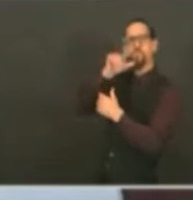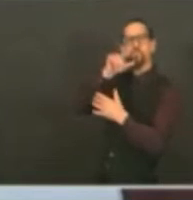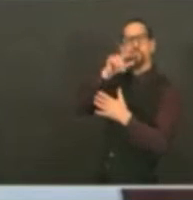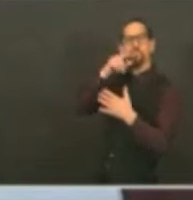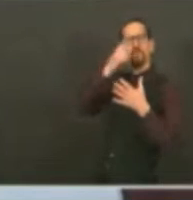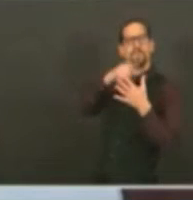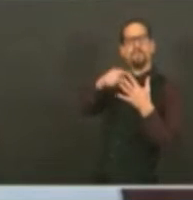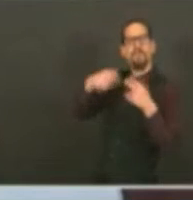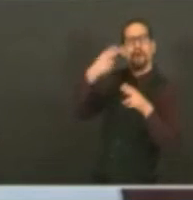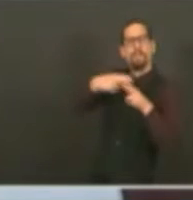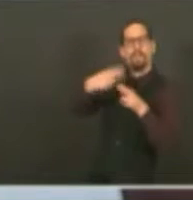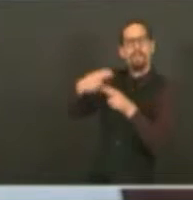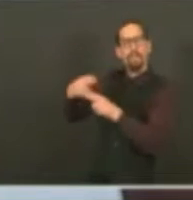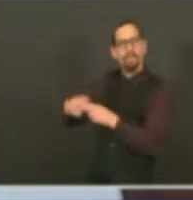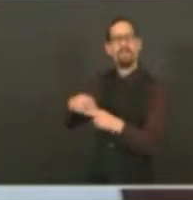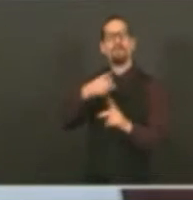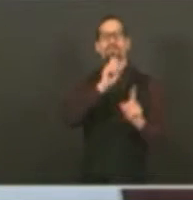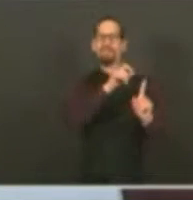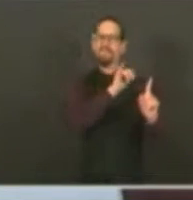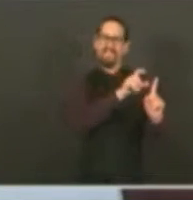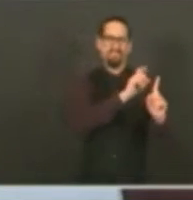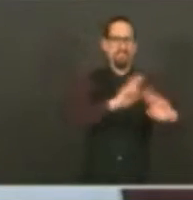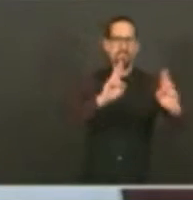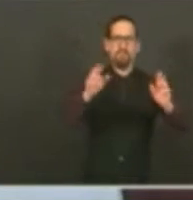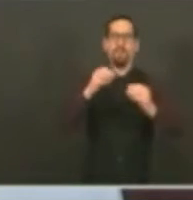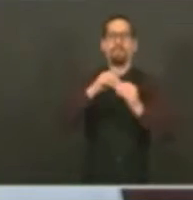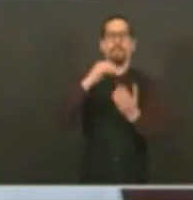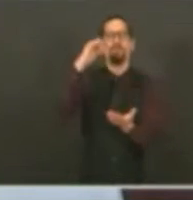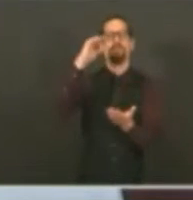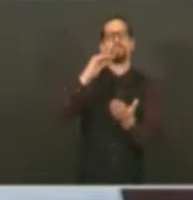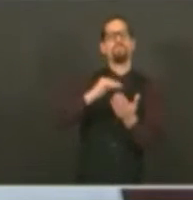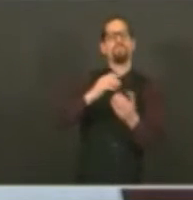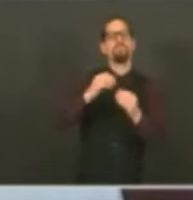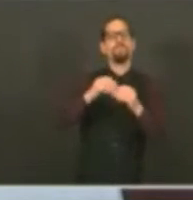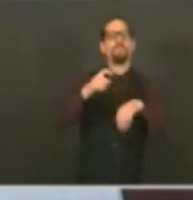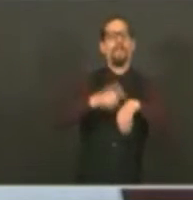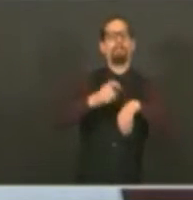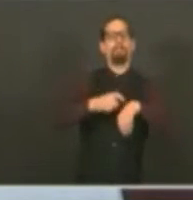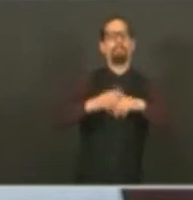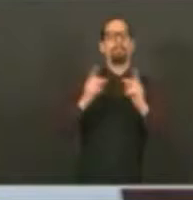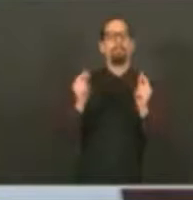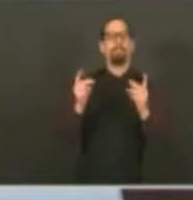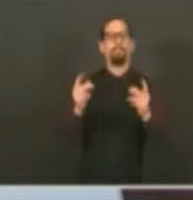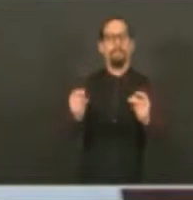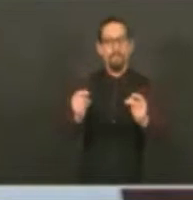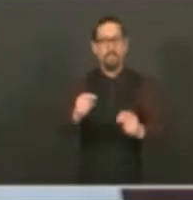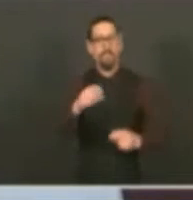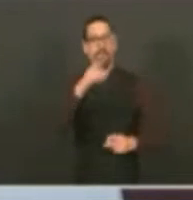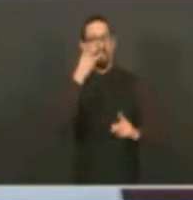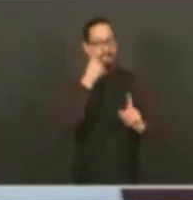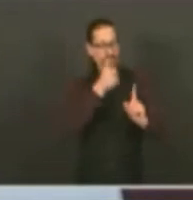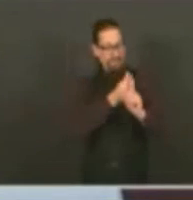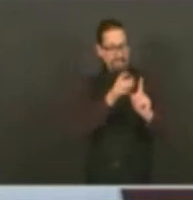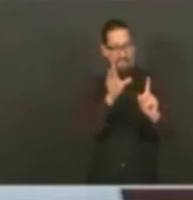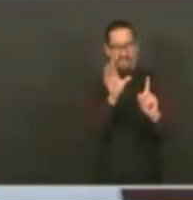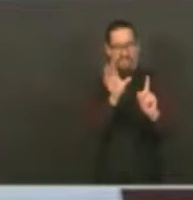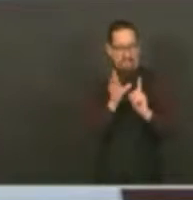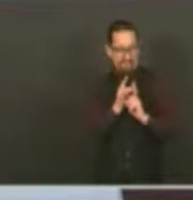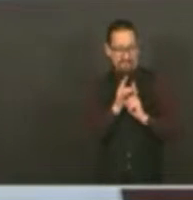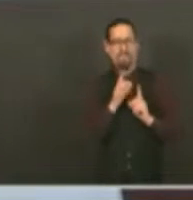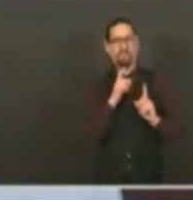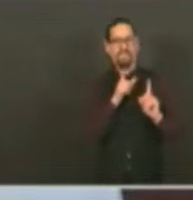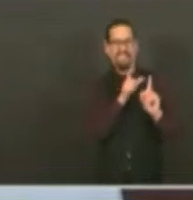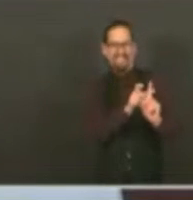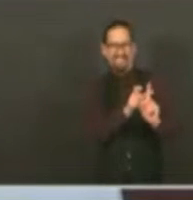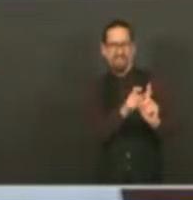And I also want you to tell everyone you've come into contact with. Call your friends, text your friends, and say, hey, I just was tested positive. So they know